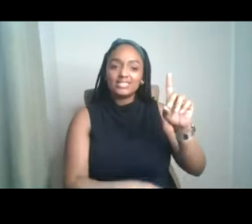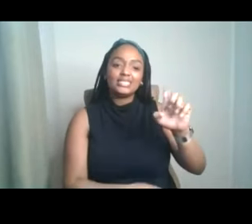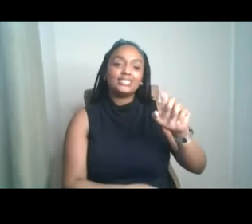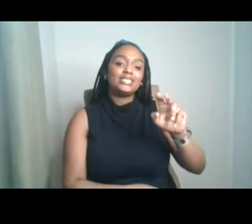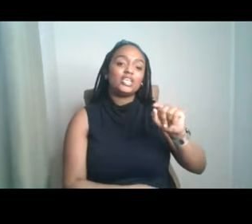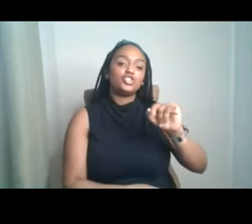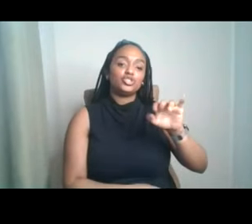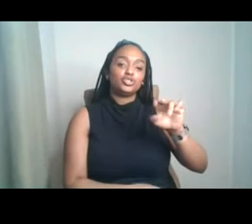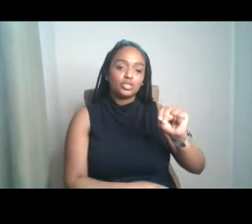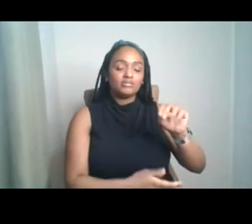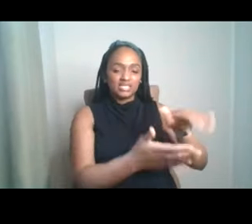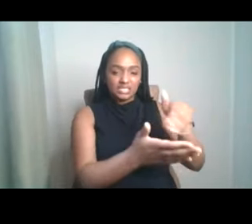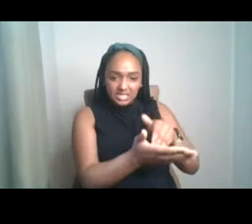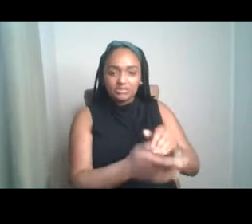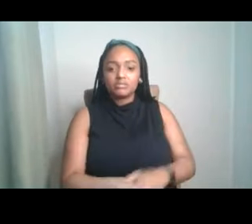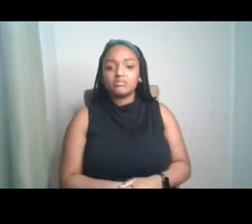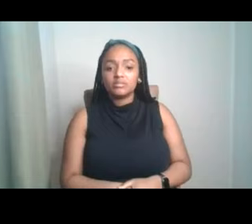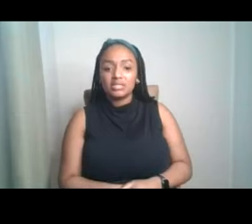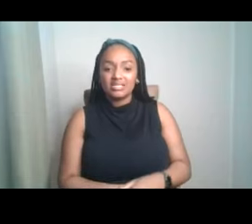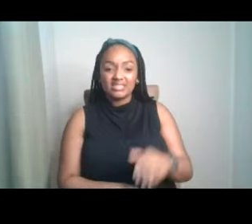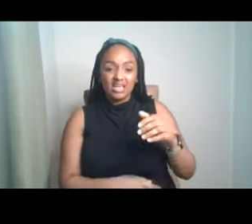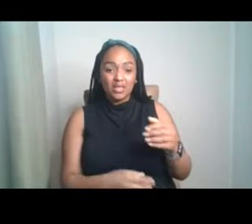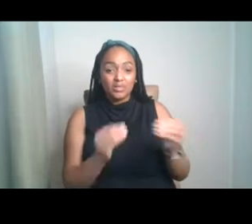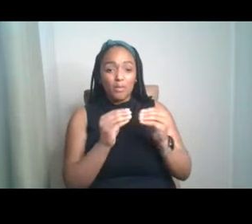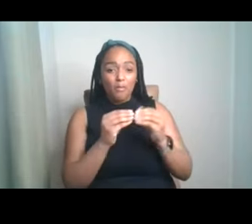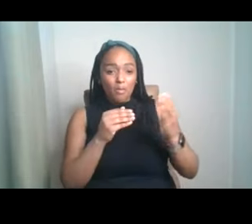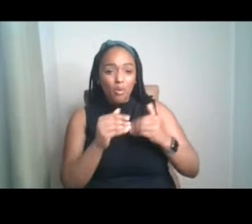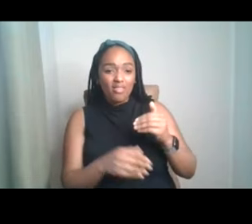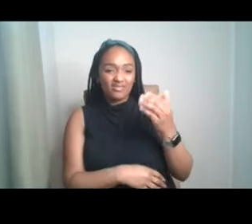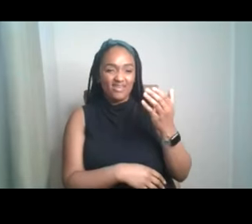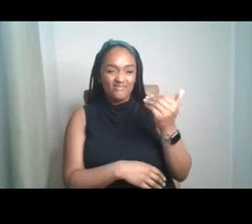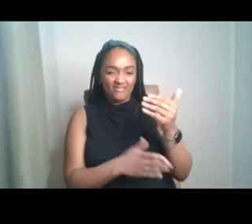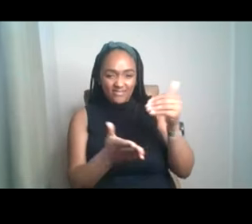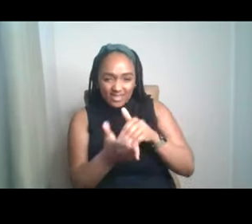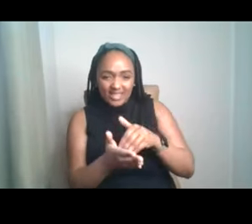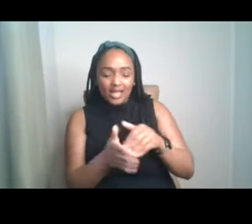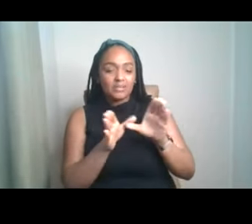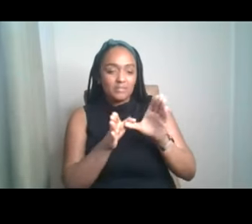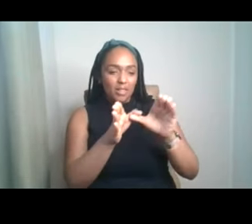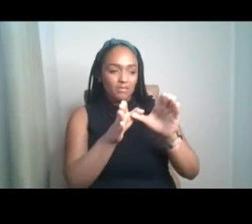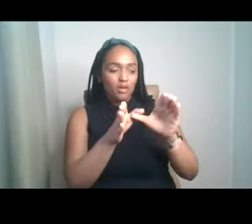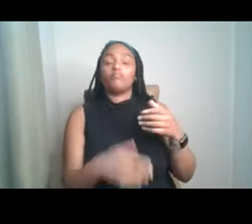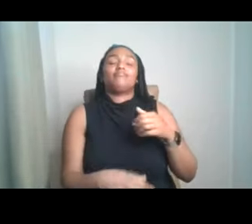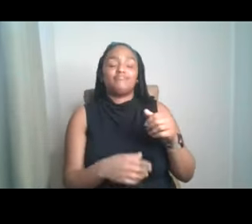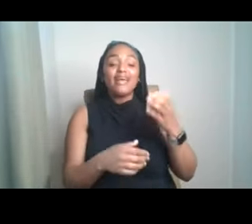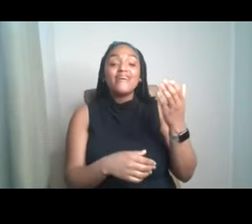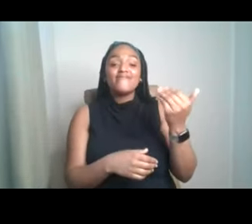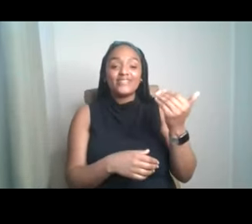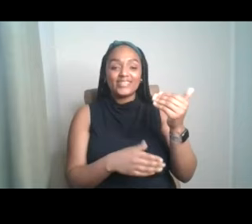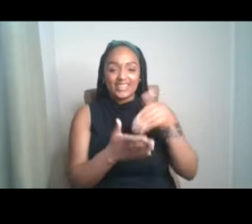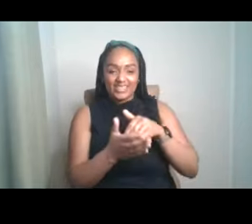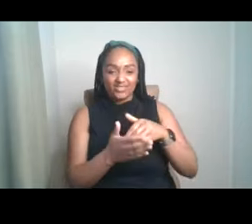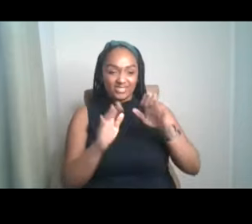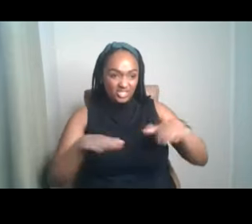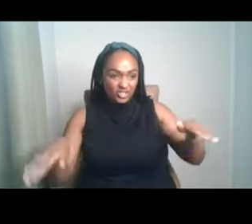children in the detention centers at the border. Imagine what would happen if we all made butterflies as a way of standing up for kids in